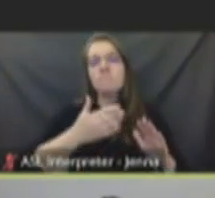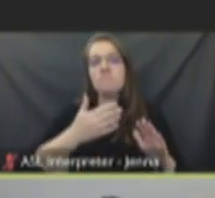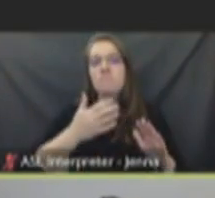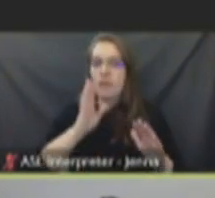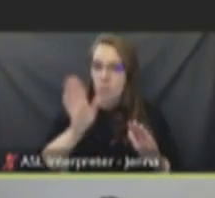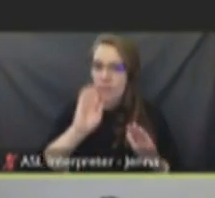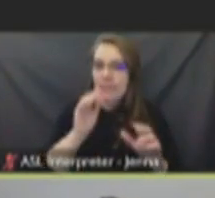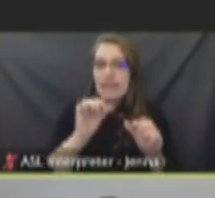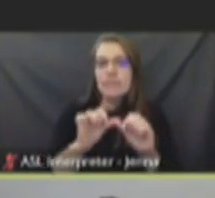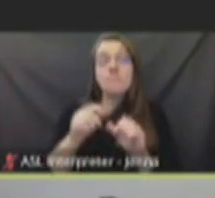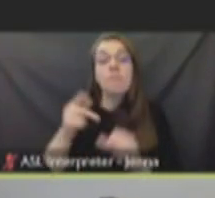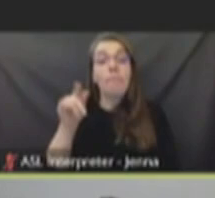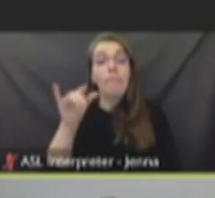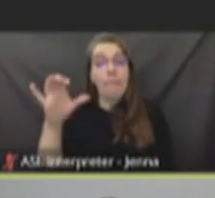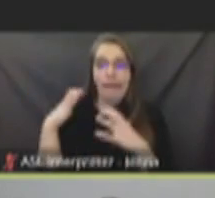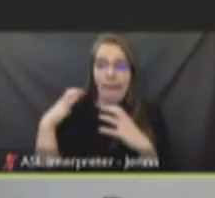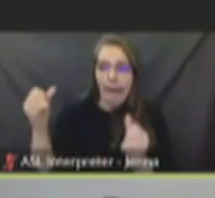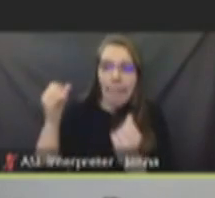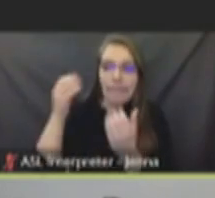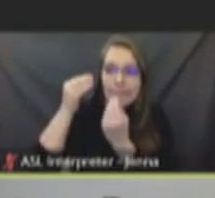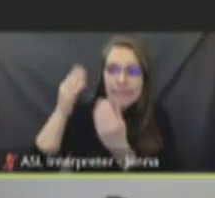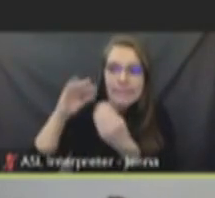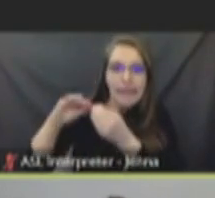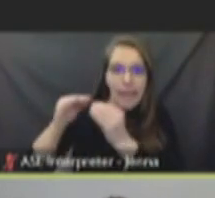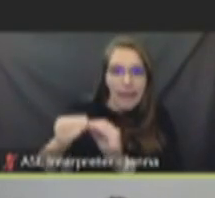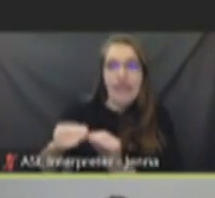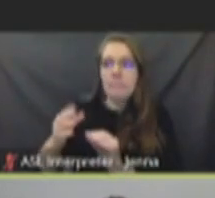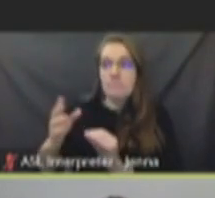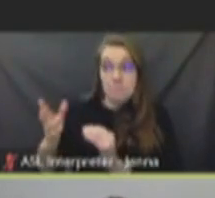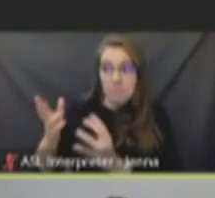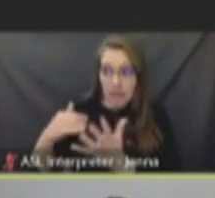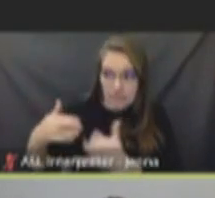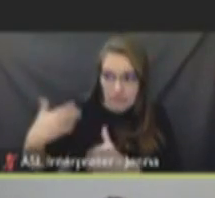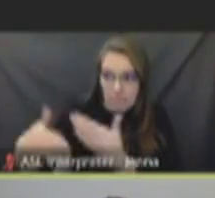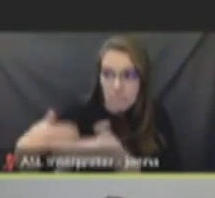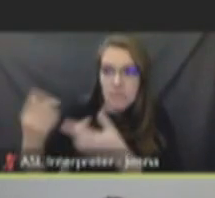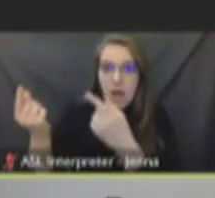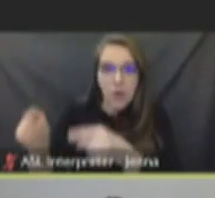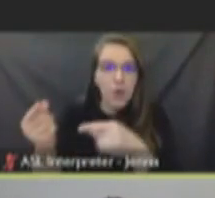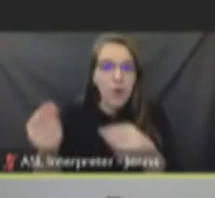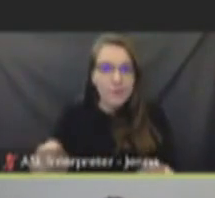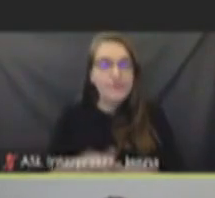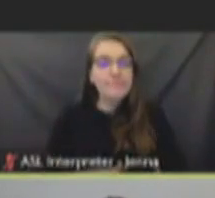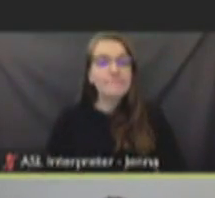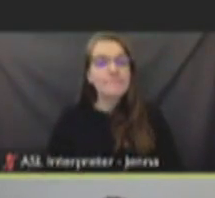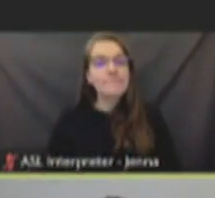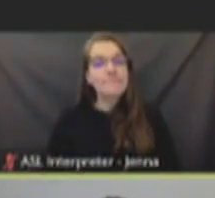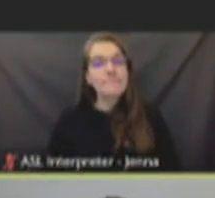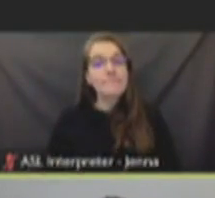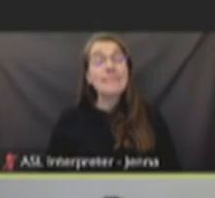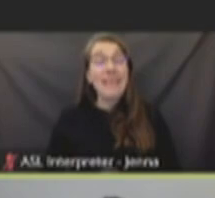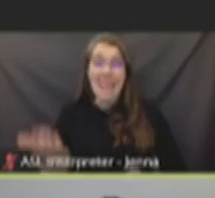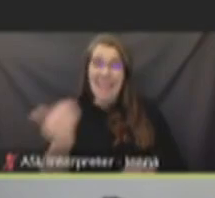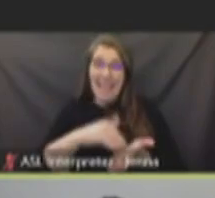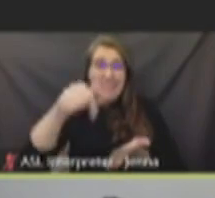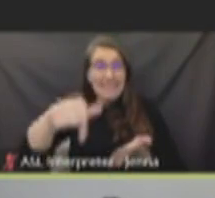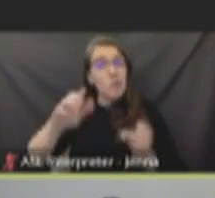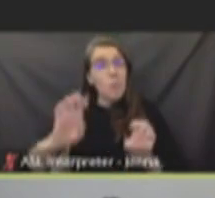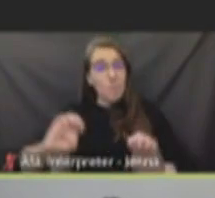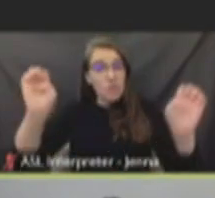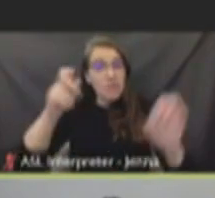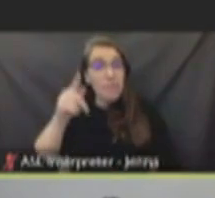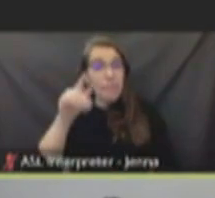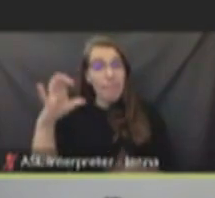the public health data as it comes in. And again, I should say, you know, this is an emergency public health order,